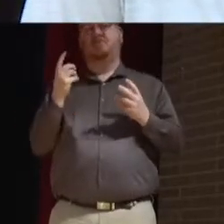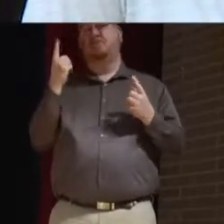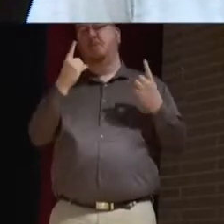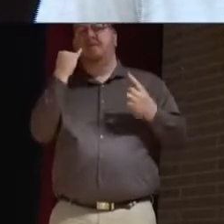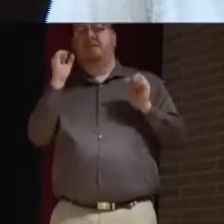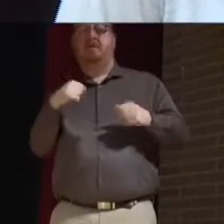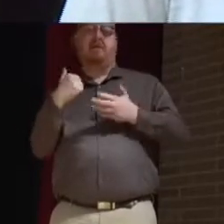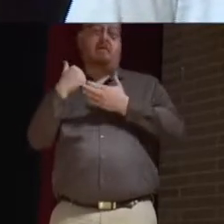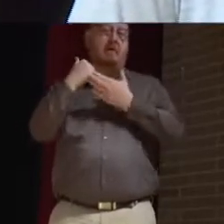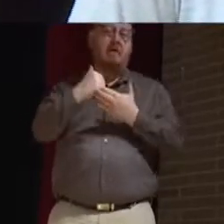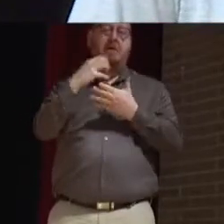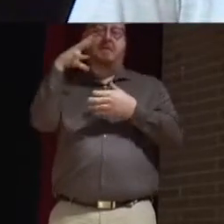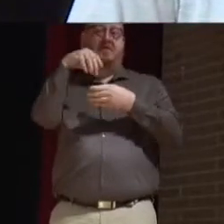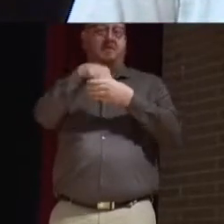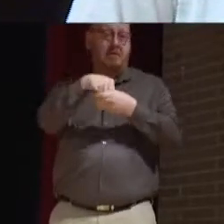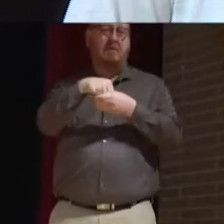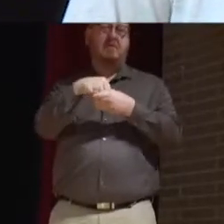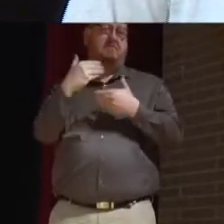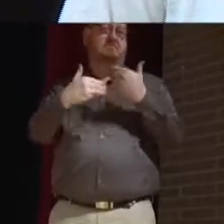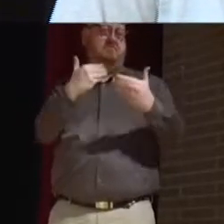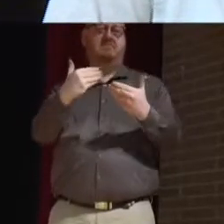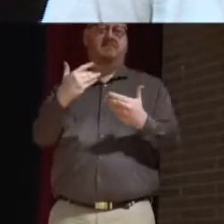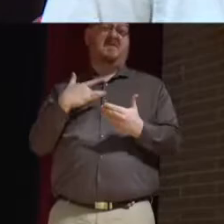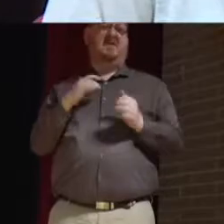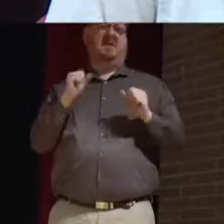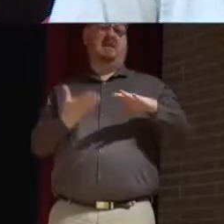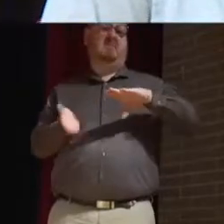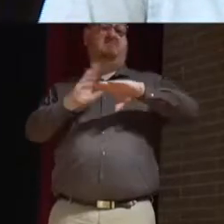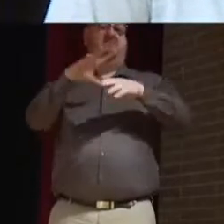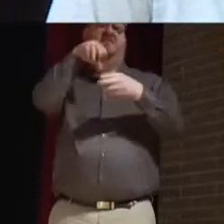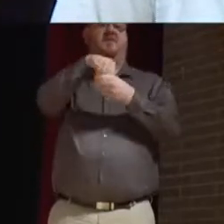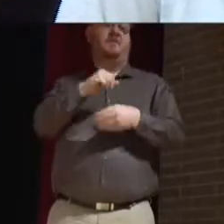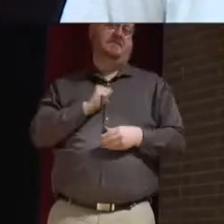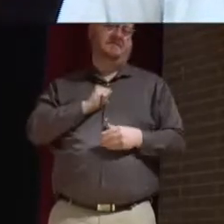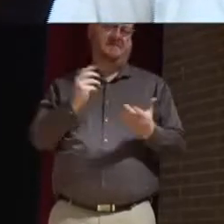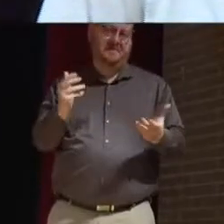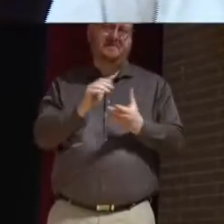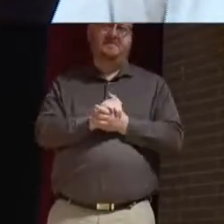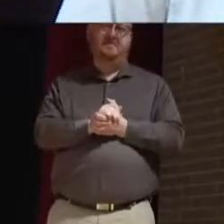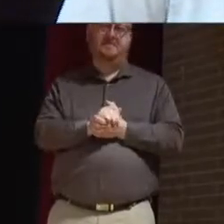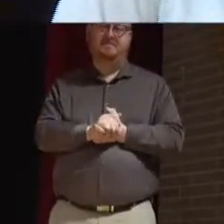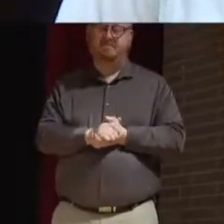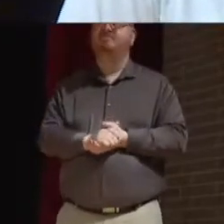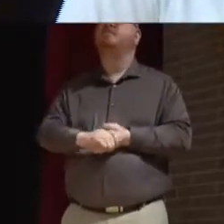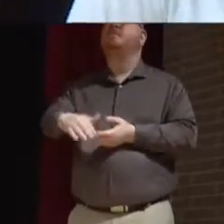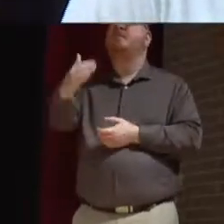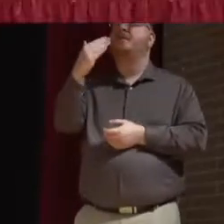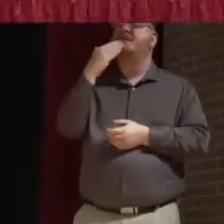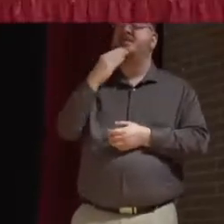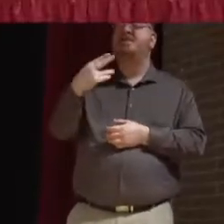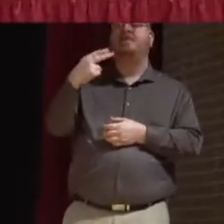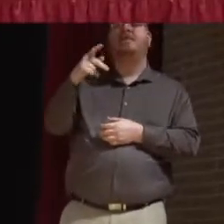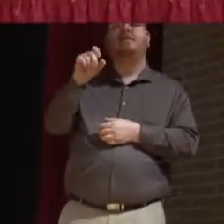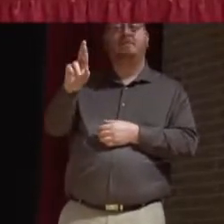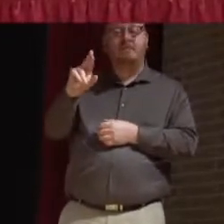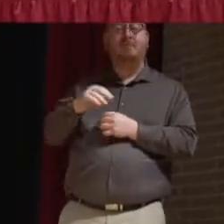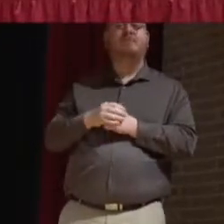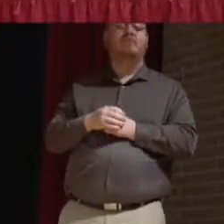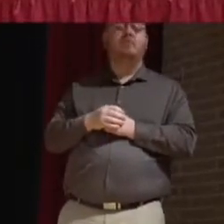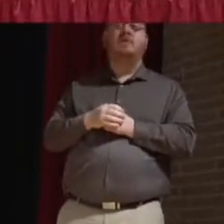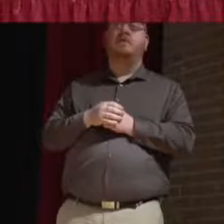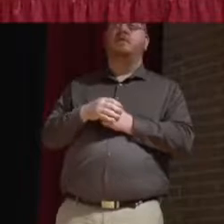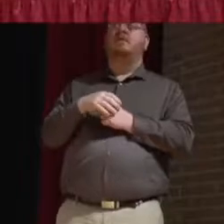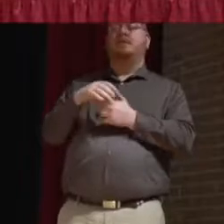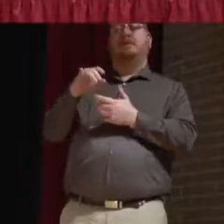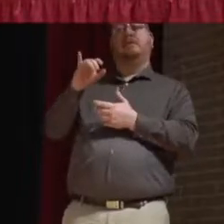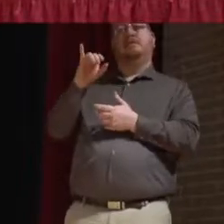really not as involved as I probably could be. Thank you, Heather. I think that's good advice, the how. Not necessarily